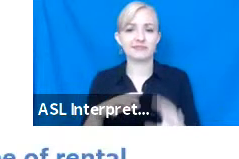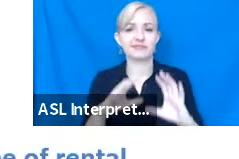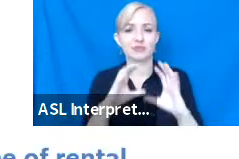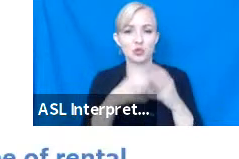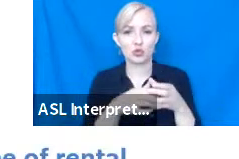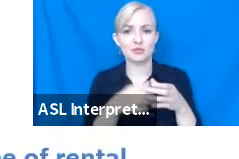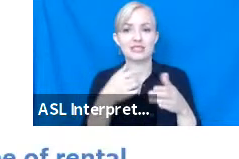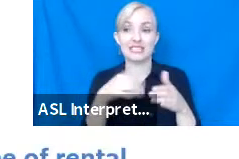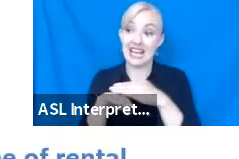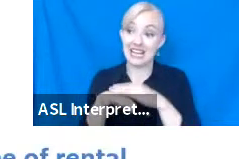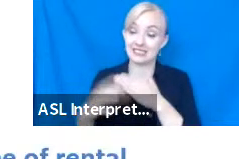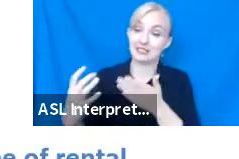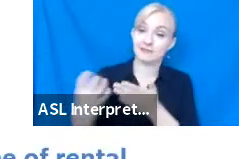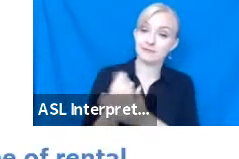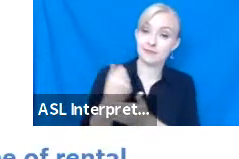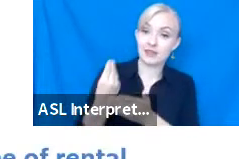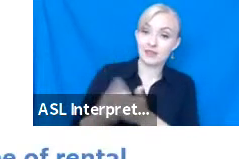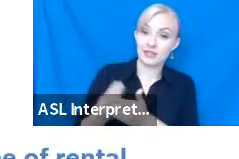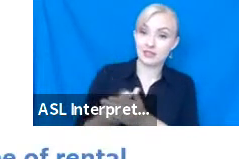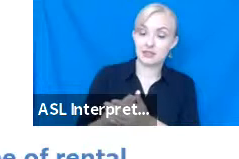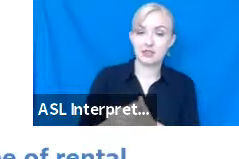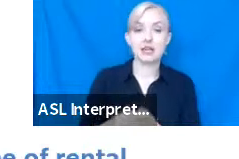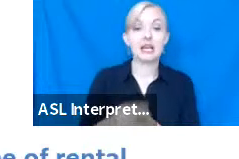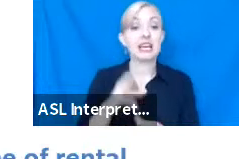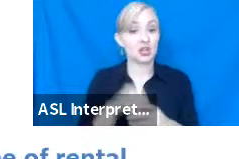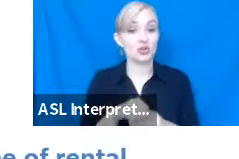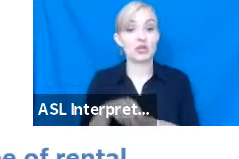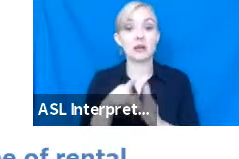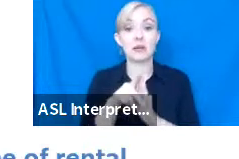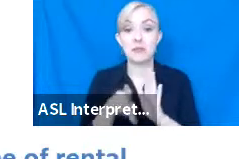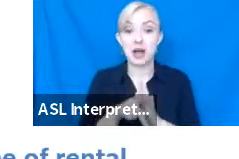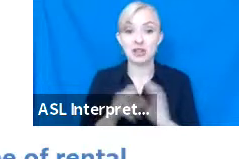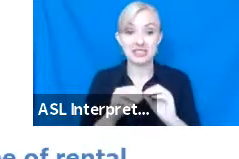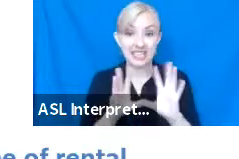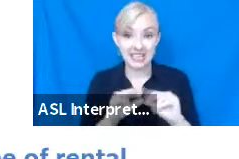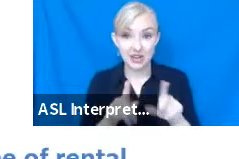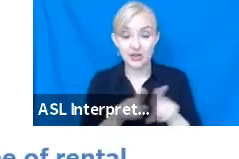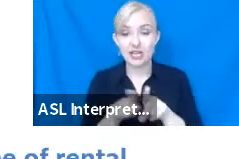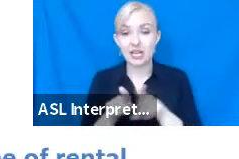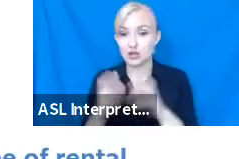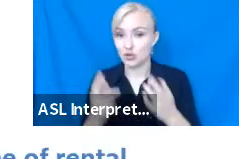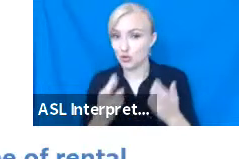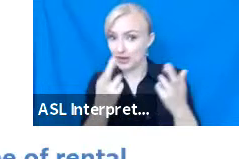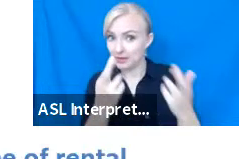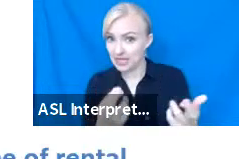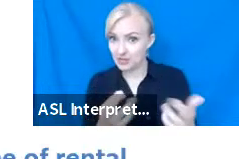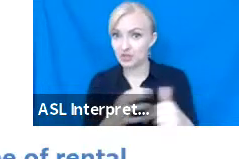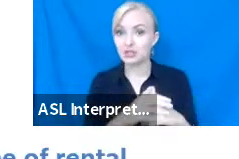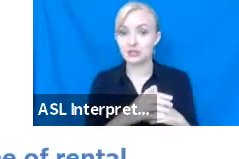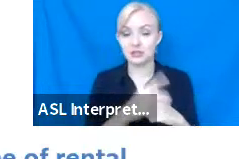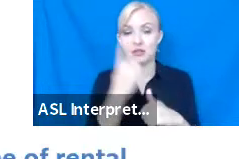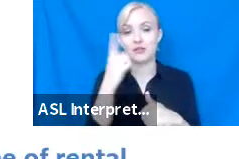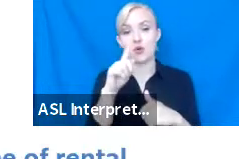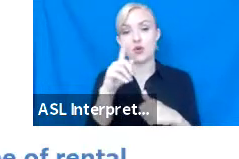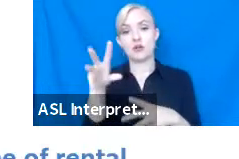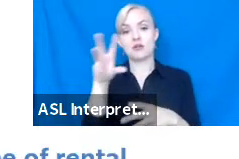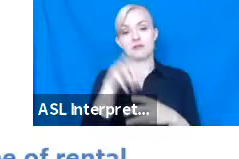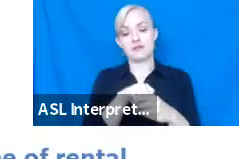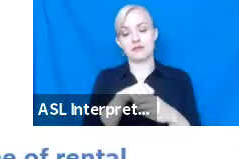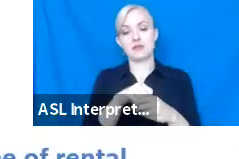to access these funds. This includes policy clarity and recommendations on